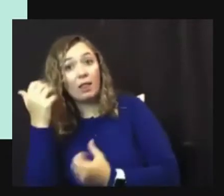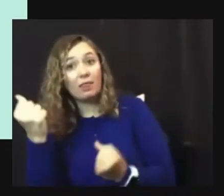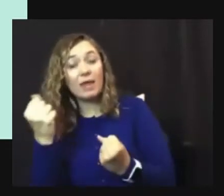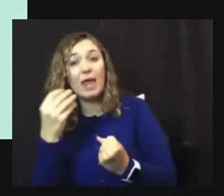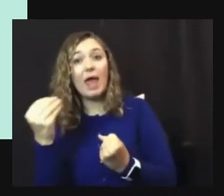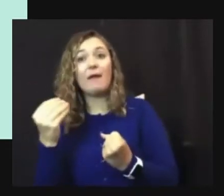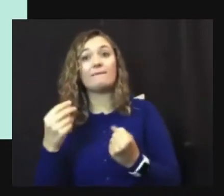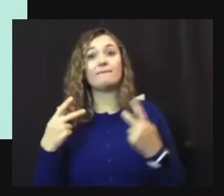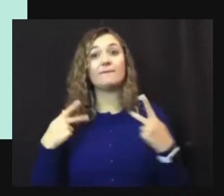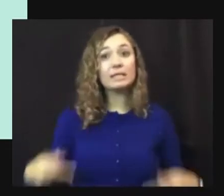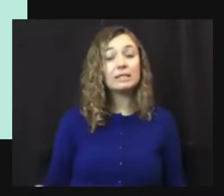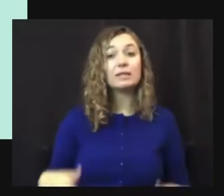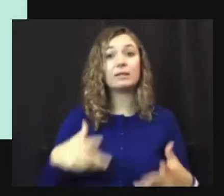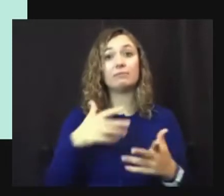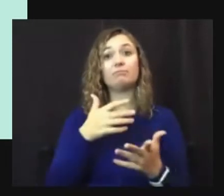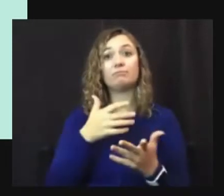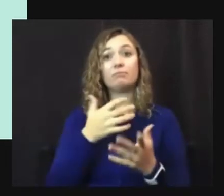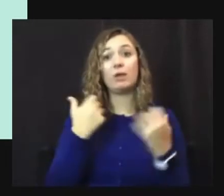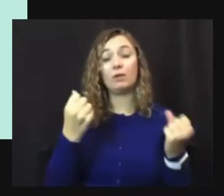world.